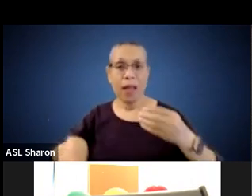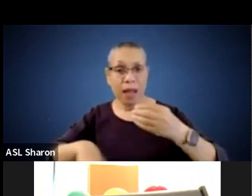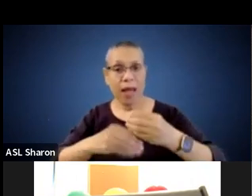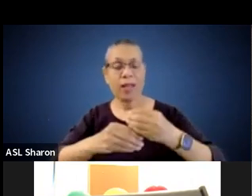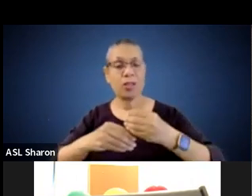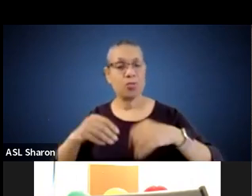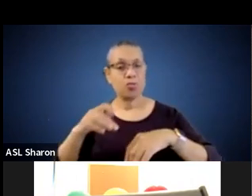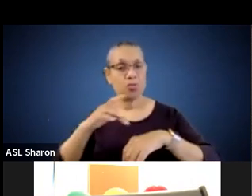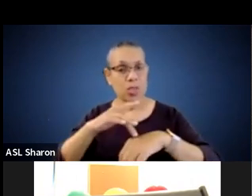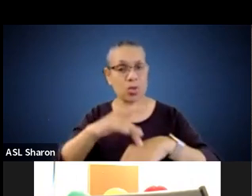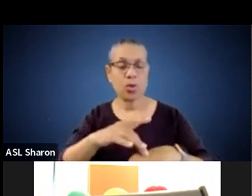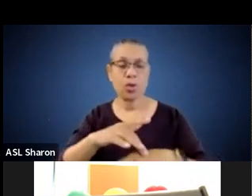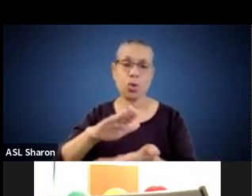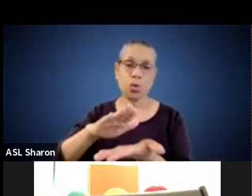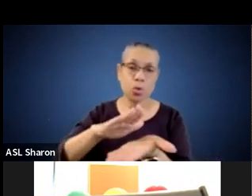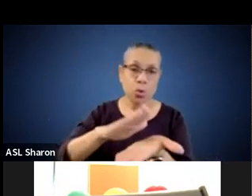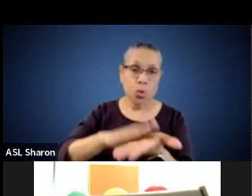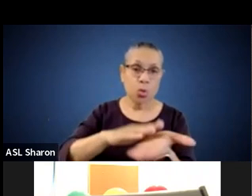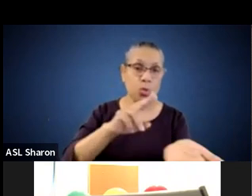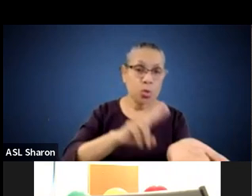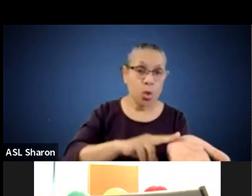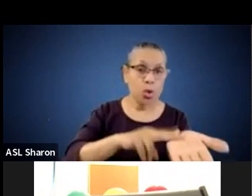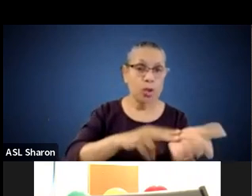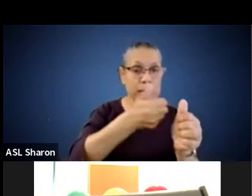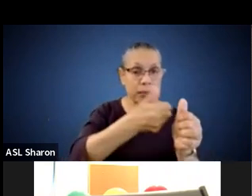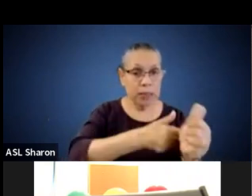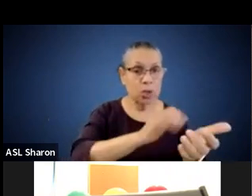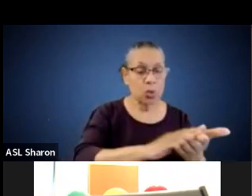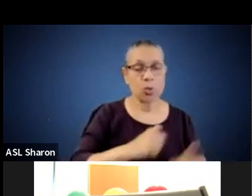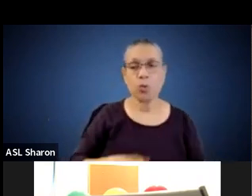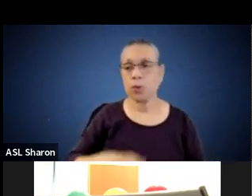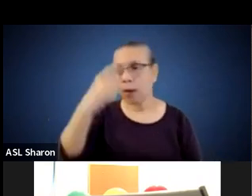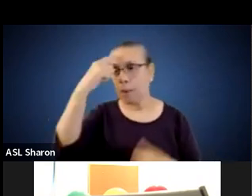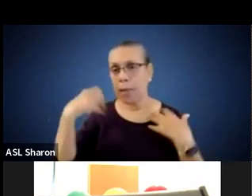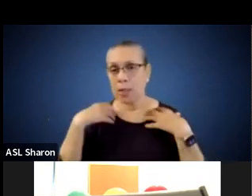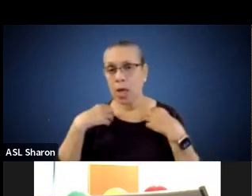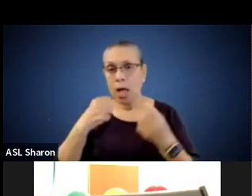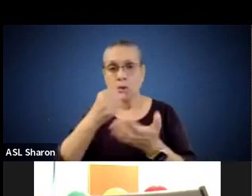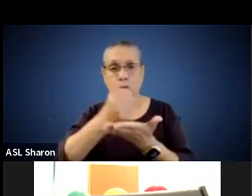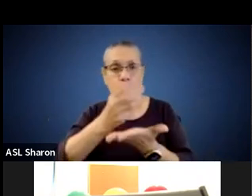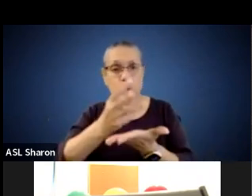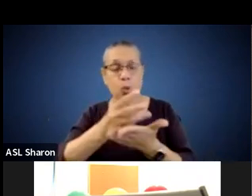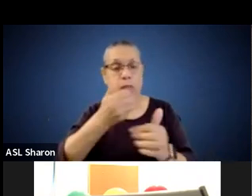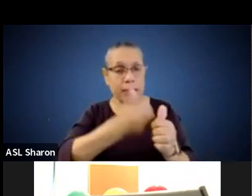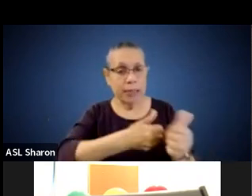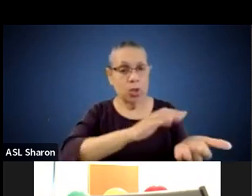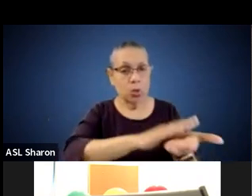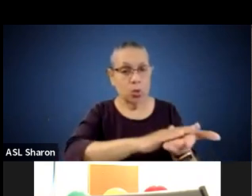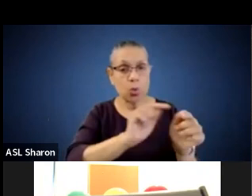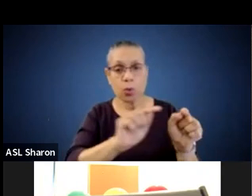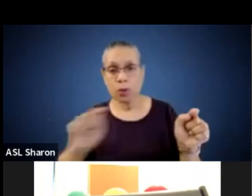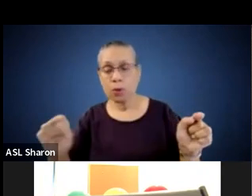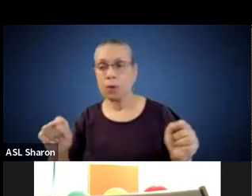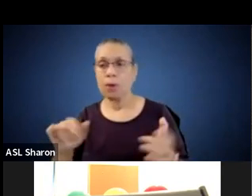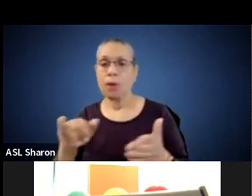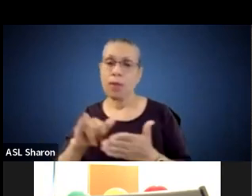the past couple years a school nurse in every school mental health professionals so on and so forth that really directly